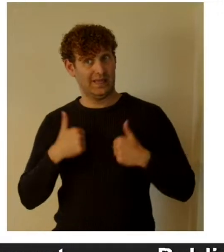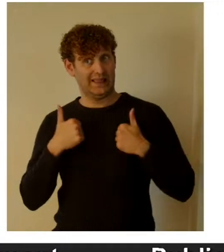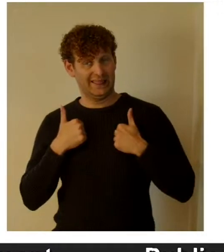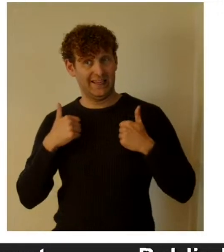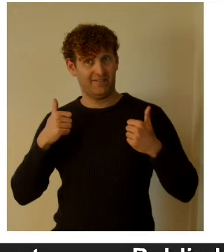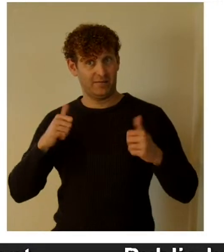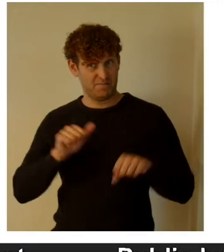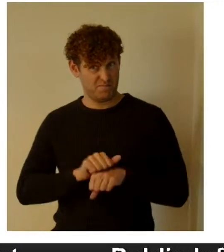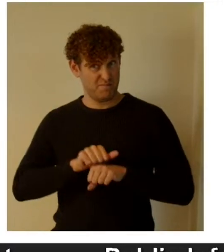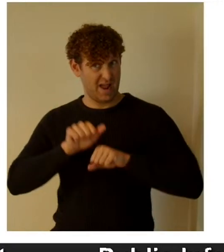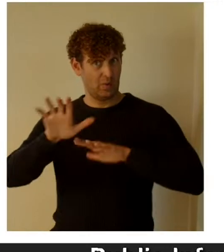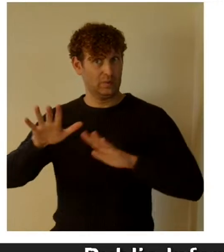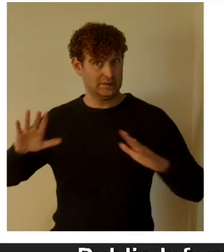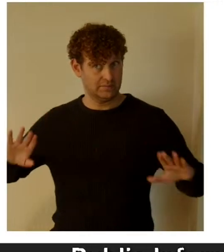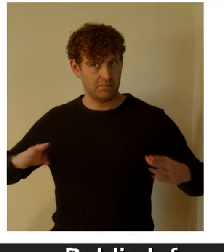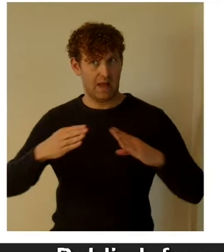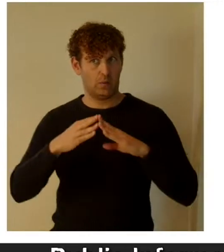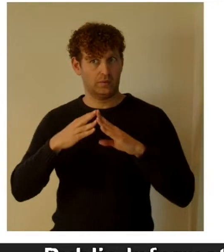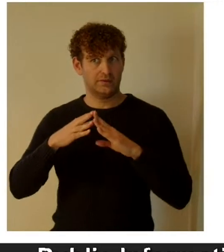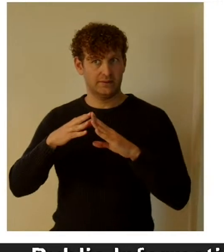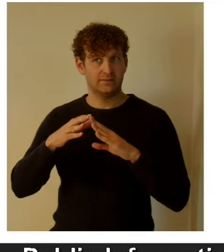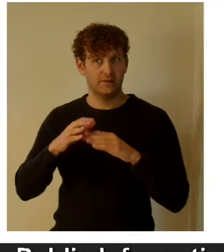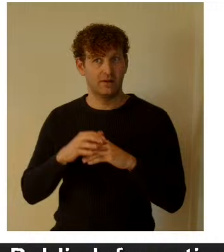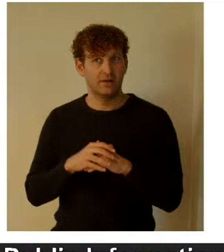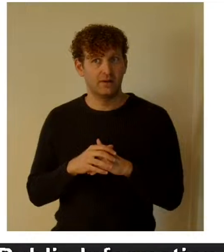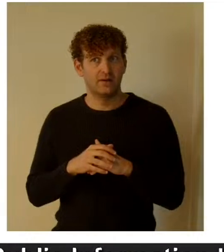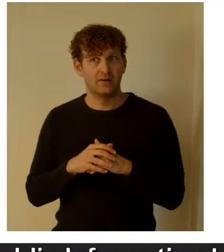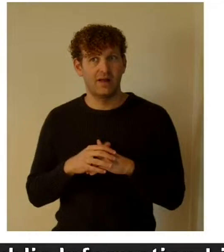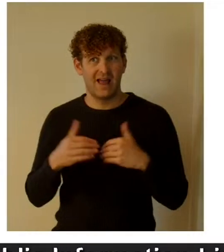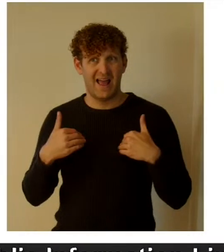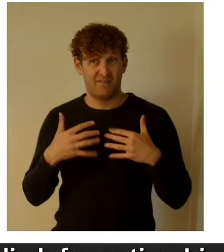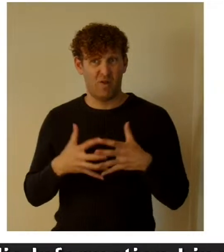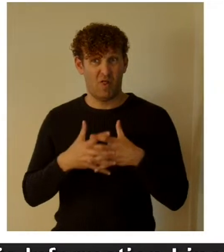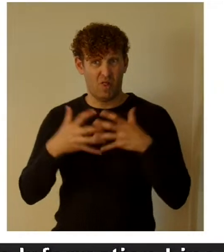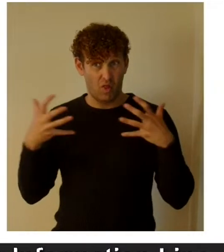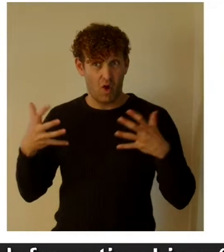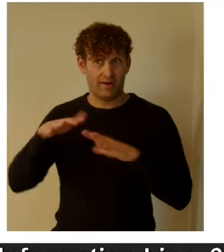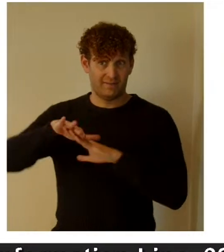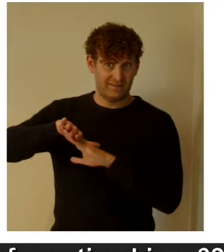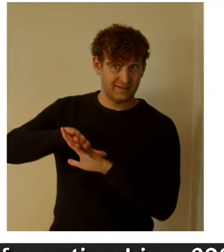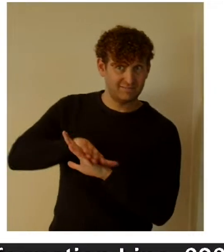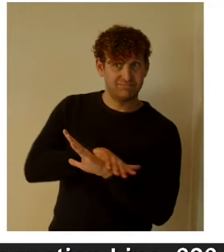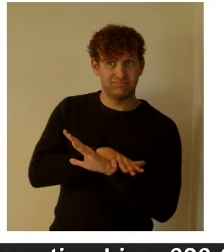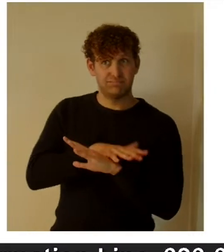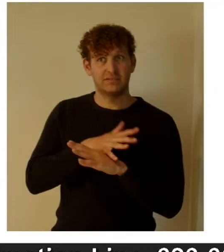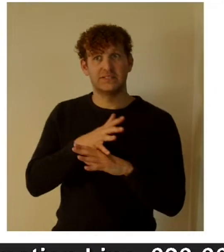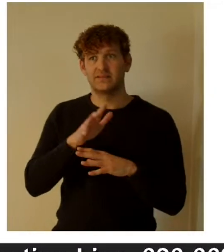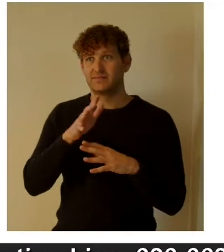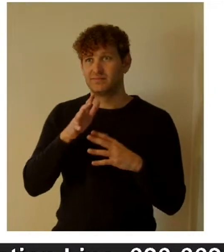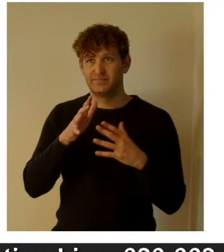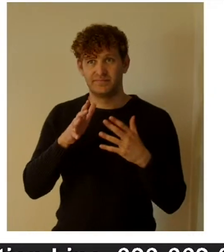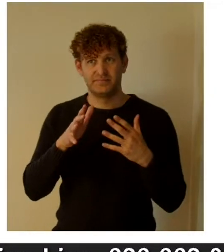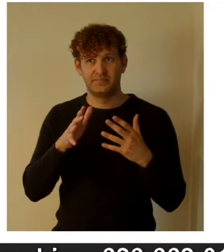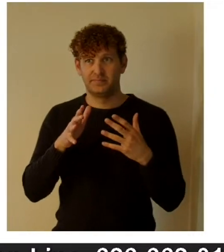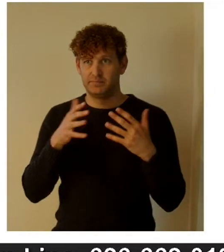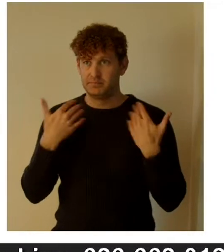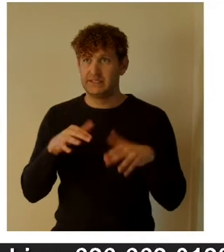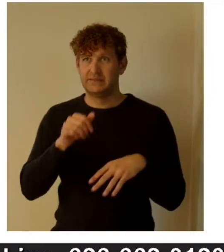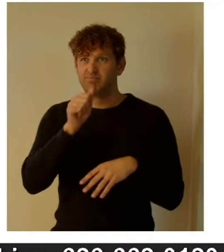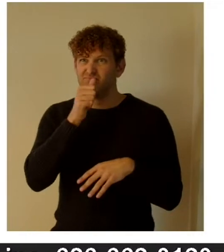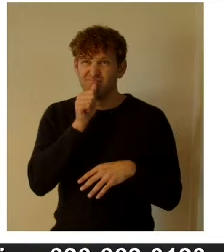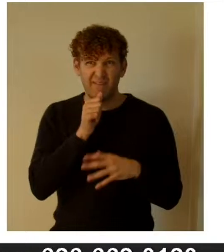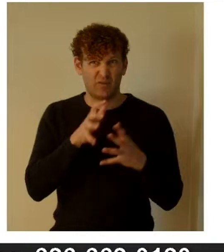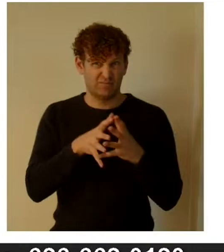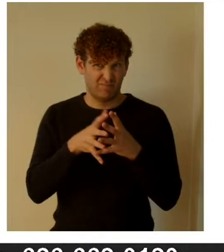erosive mountains that are highly erosive. They have just suffered a major incident to the wildlife, the biodiversity.